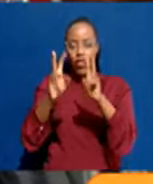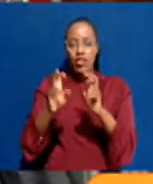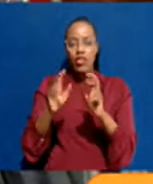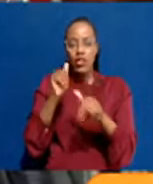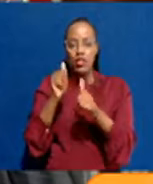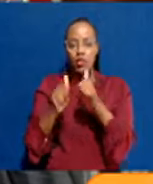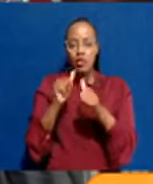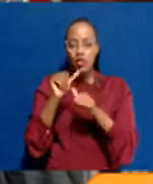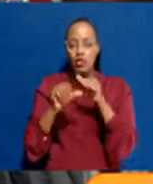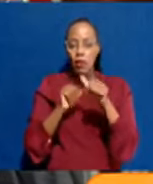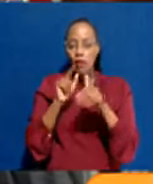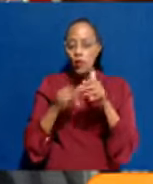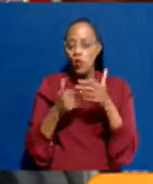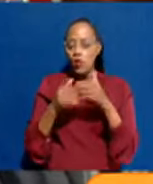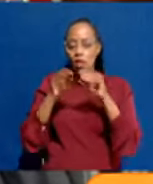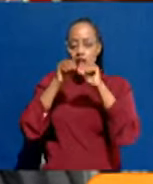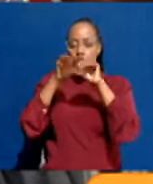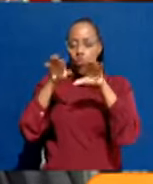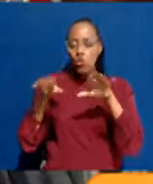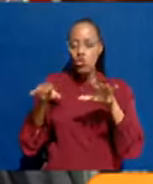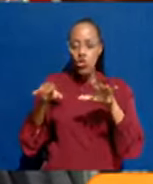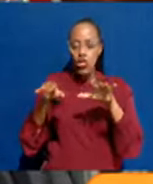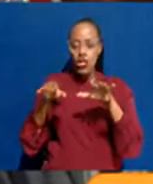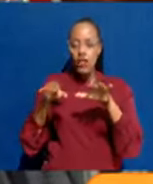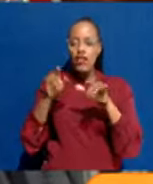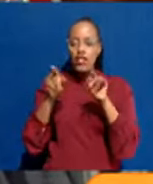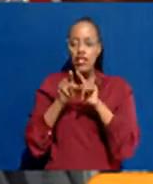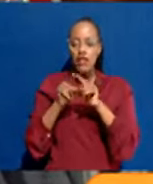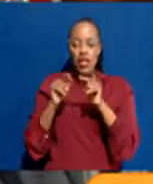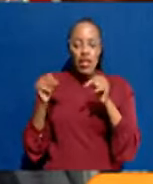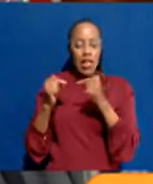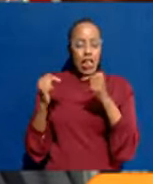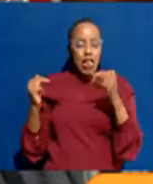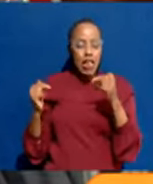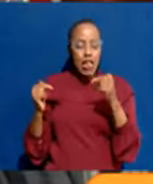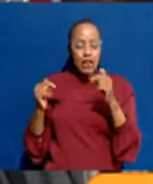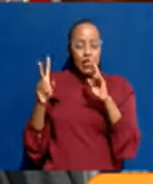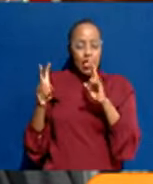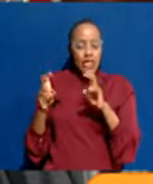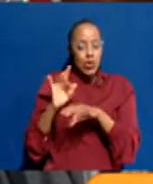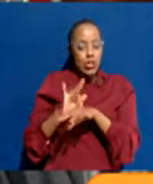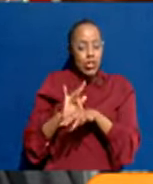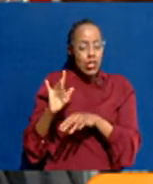of devolution were very controversial.